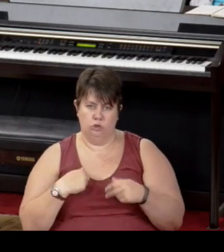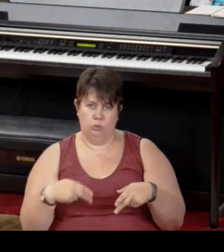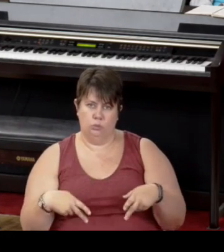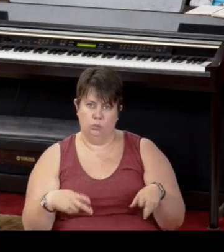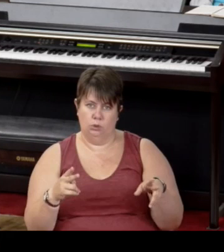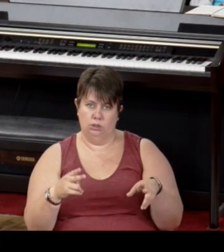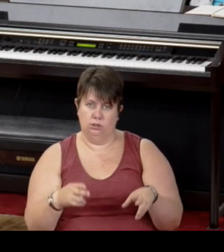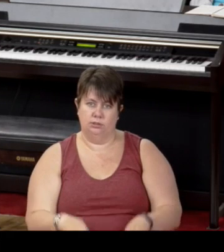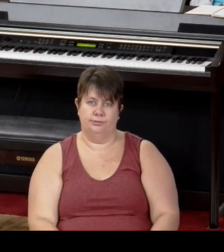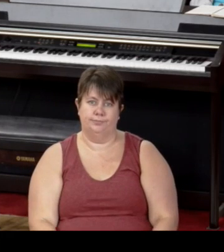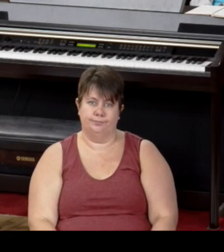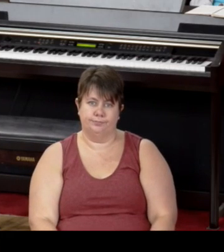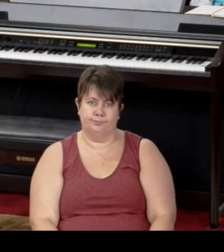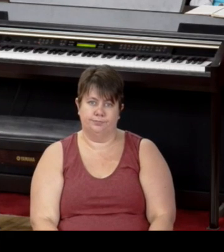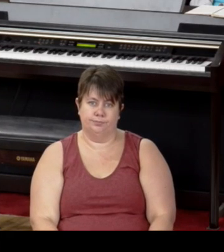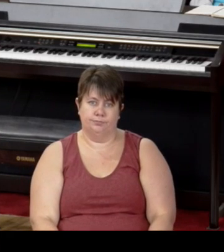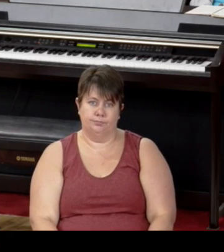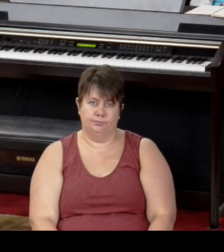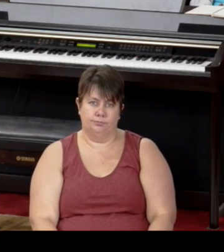so.